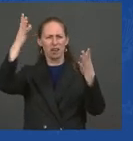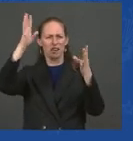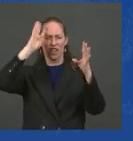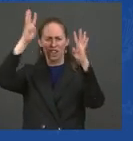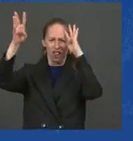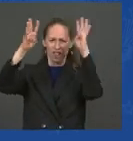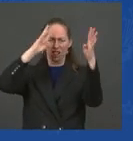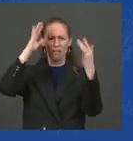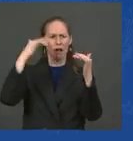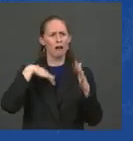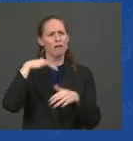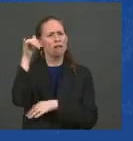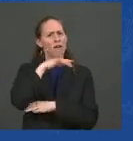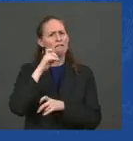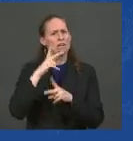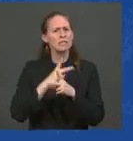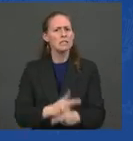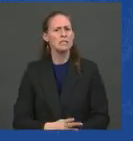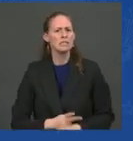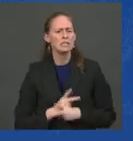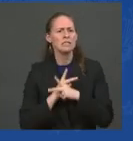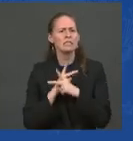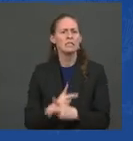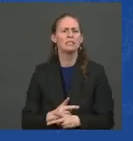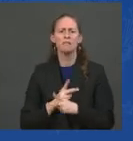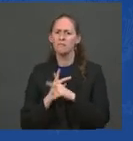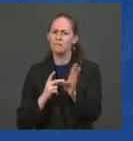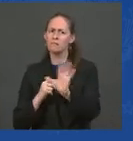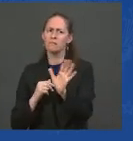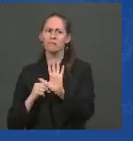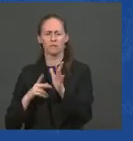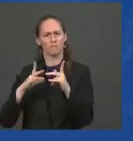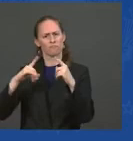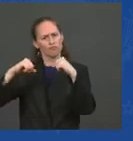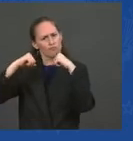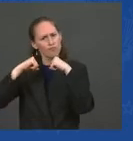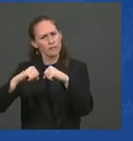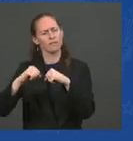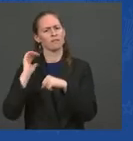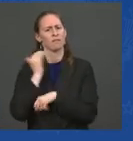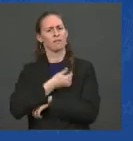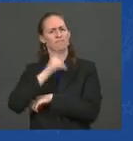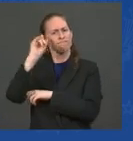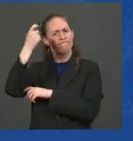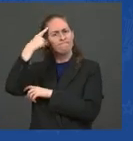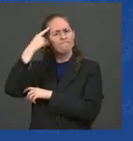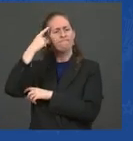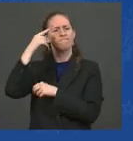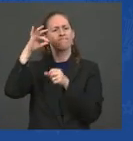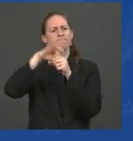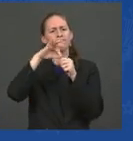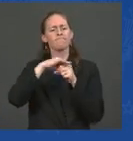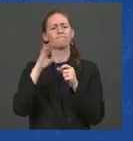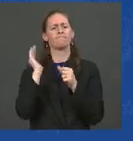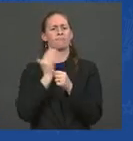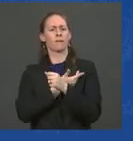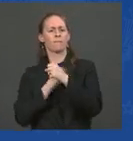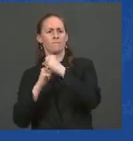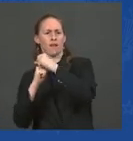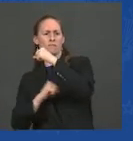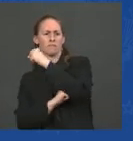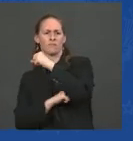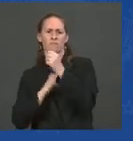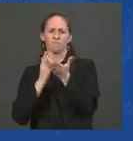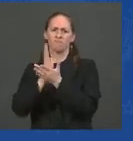grow complacent in our defense of the democratic values that have been the firm foundation for an era of peace